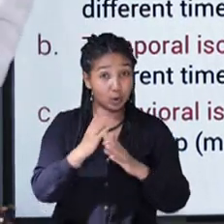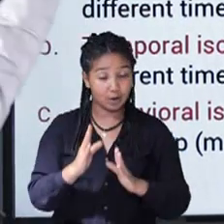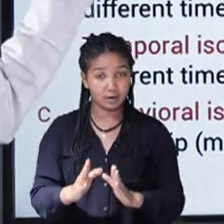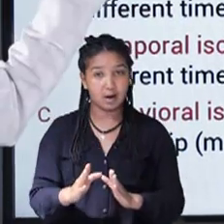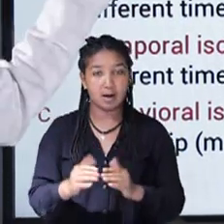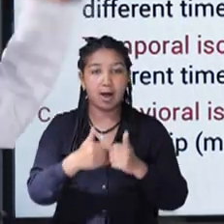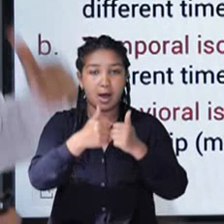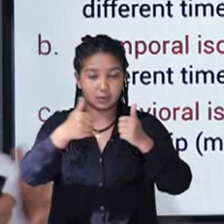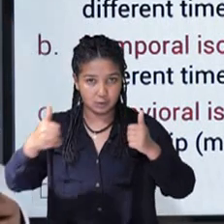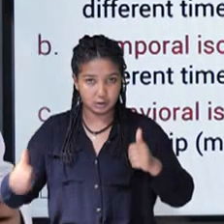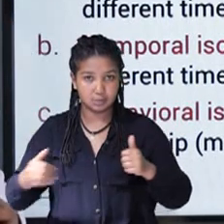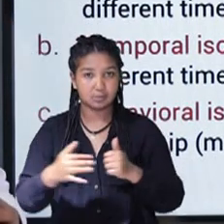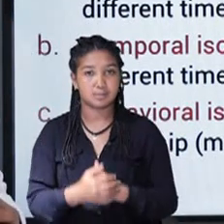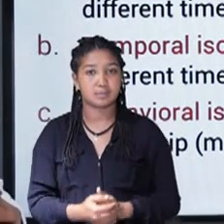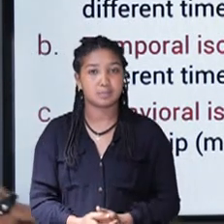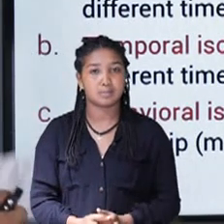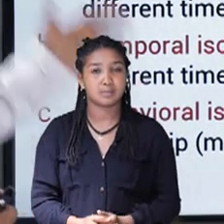geographical isolation.